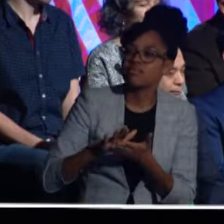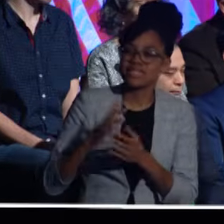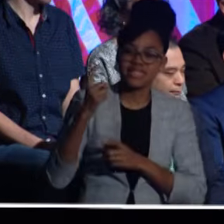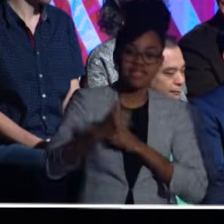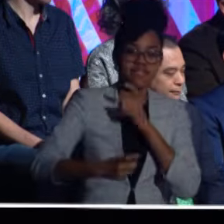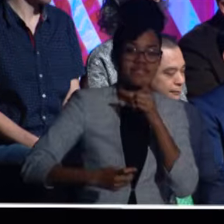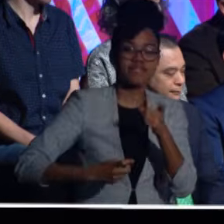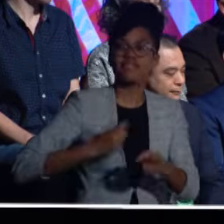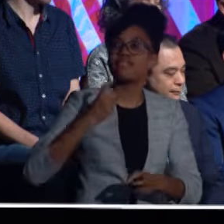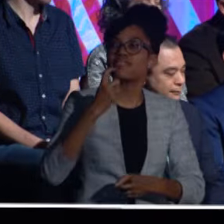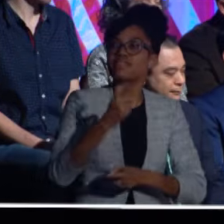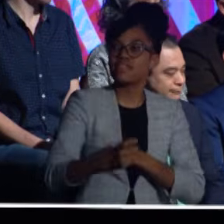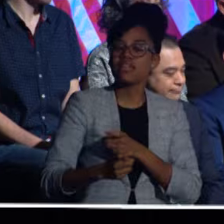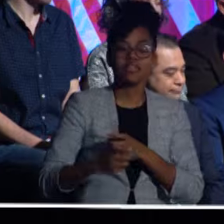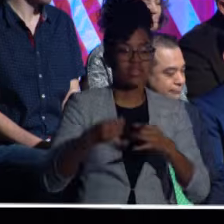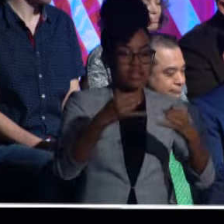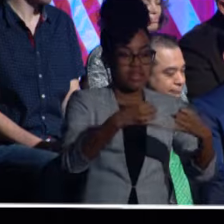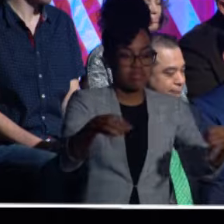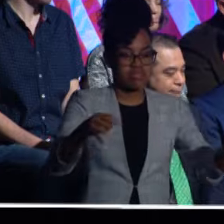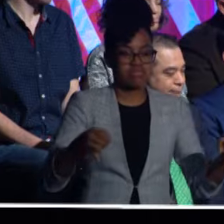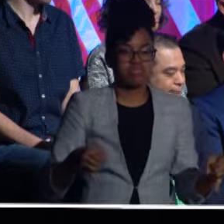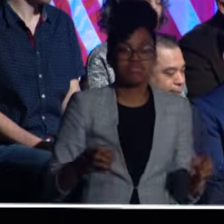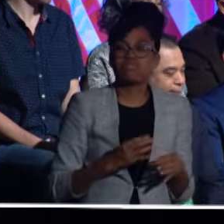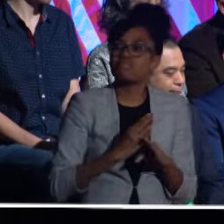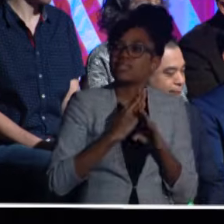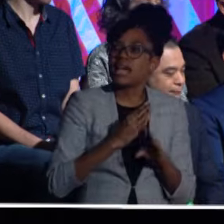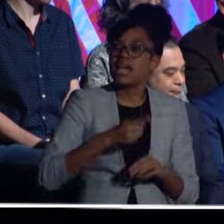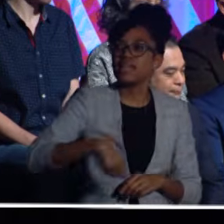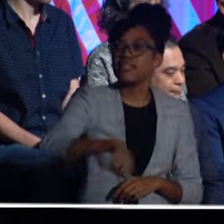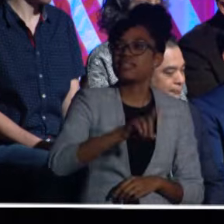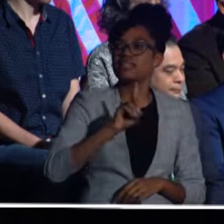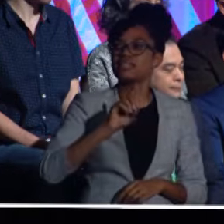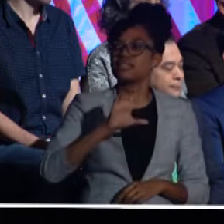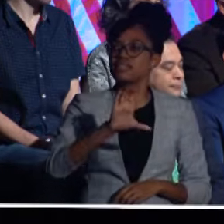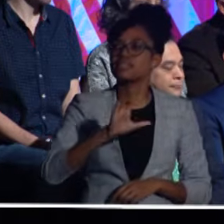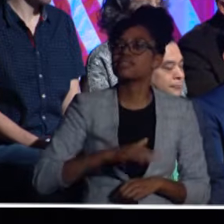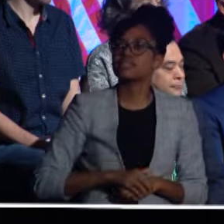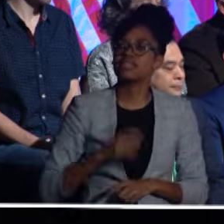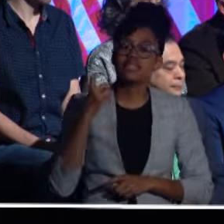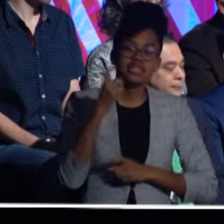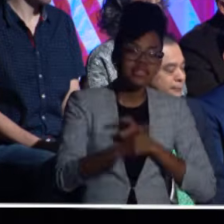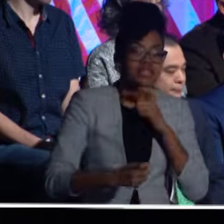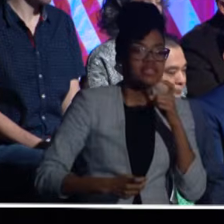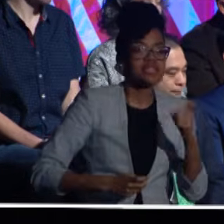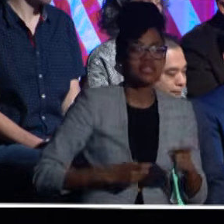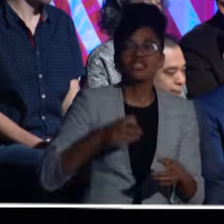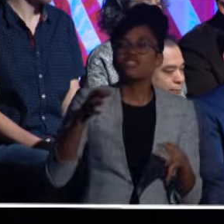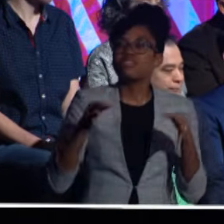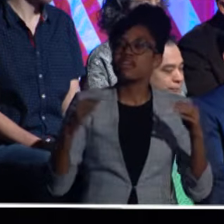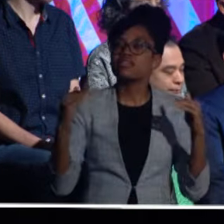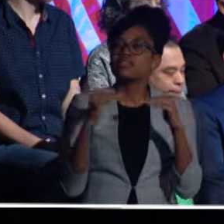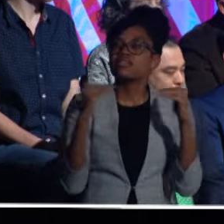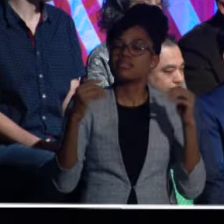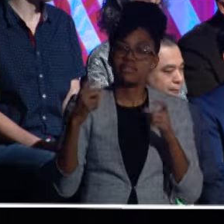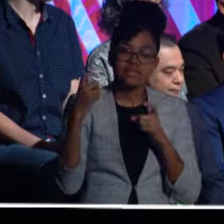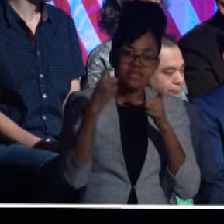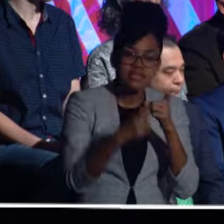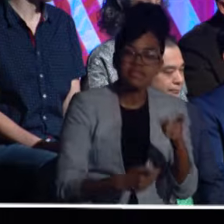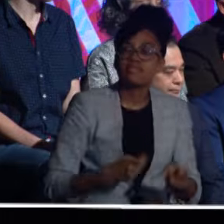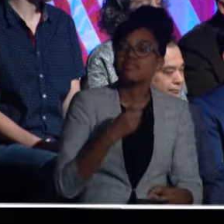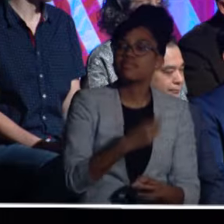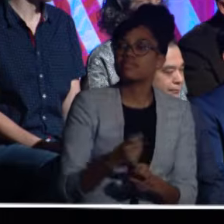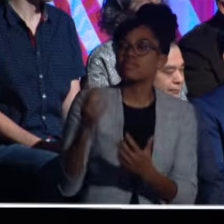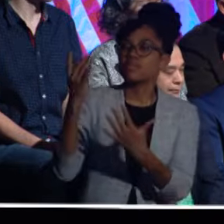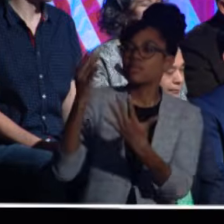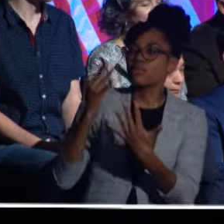your protection around us, and that you bless us with the rivers of justice. It is in your name that we pray and ask it